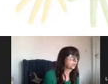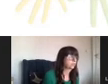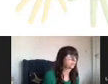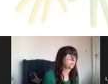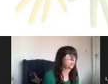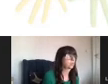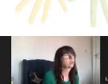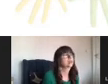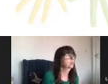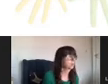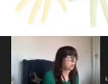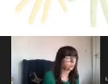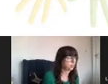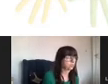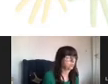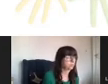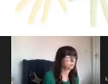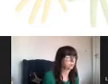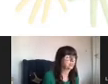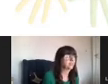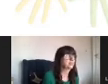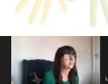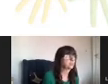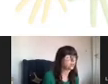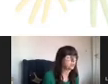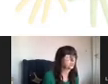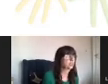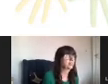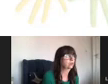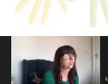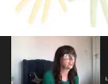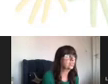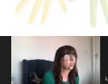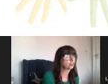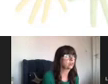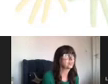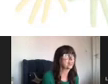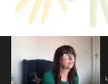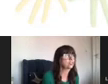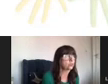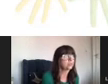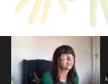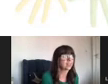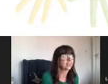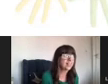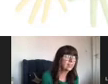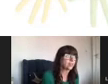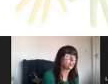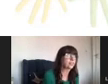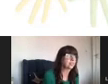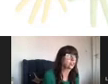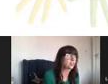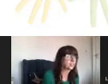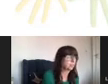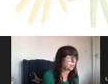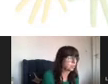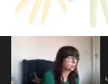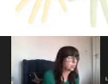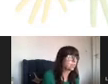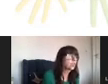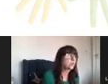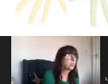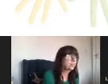It's not homogenous, for example. It's not a shared language. Each country would have its own signed language, indigenous